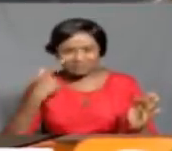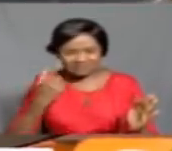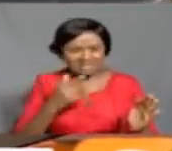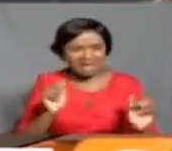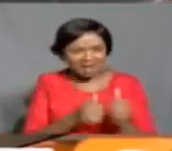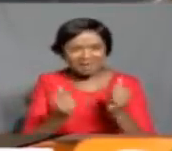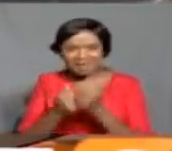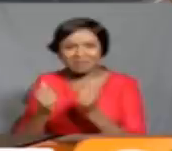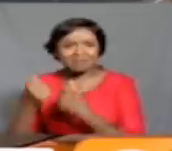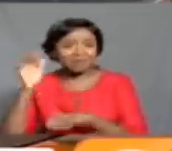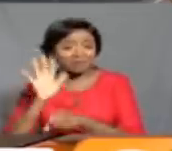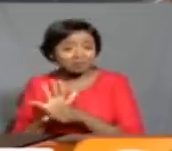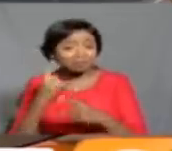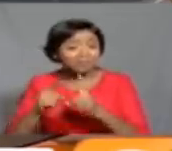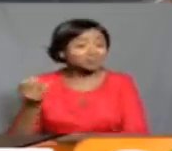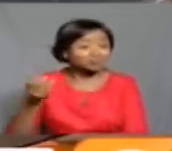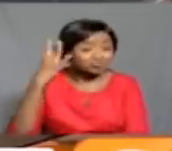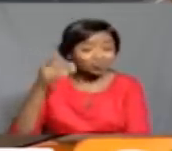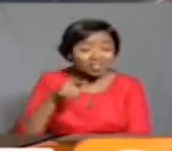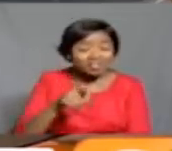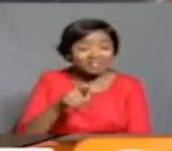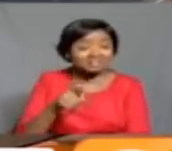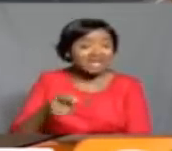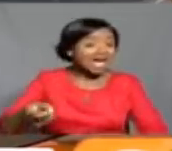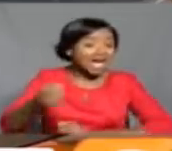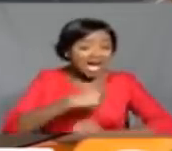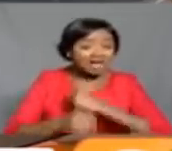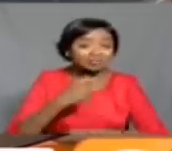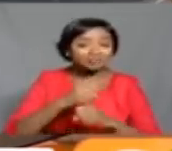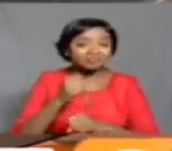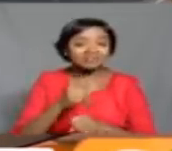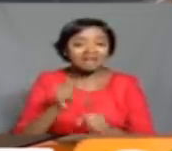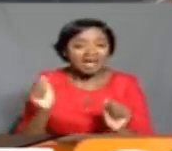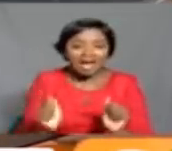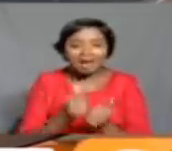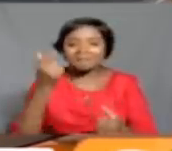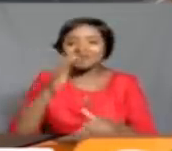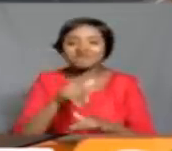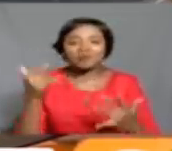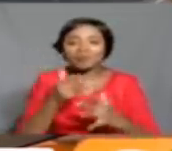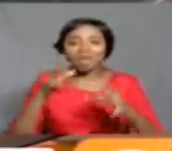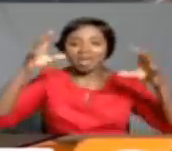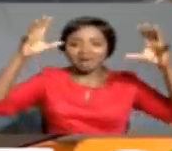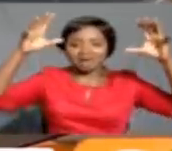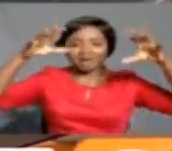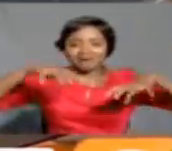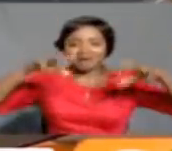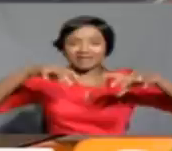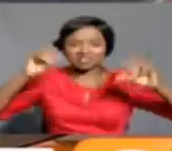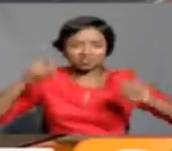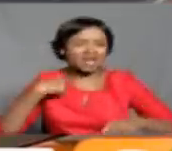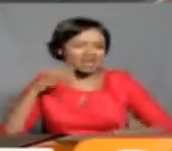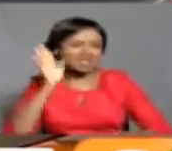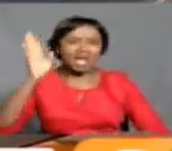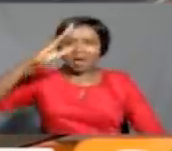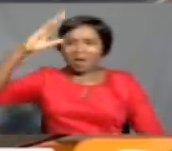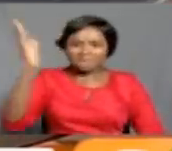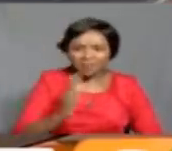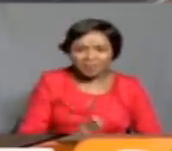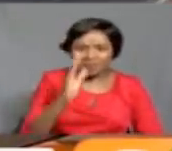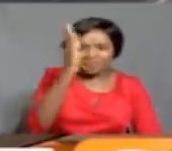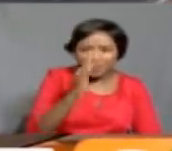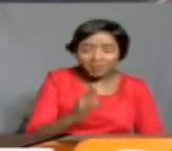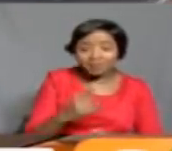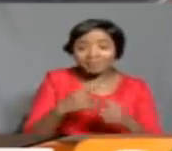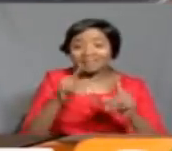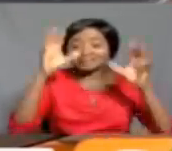more. But remember, thunder only comes when there are rains, and absolutely. You know, we've had delayed rains for a long time. It's been drizzling for a while, so